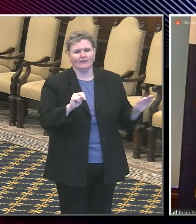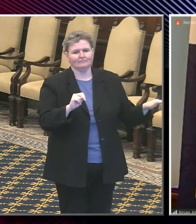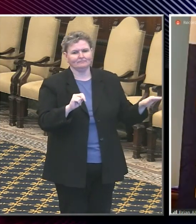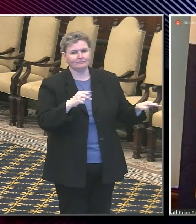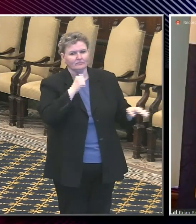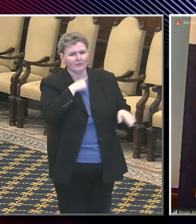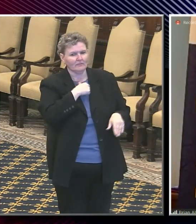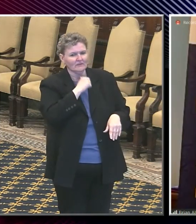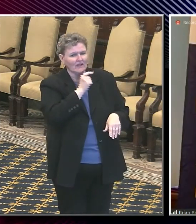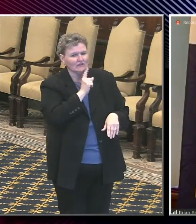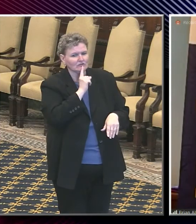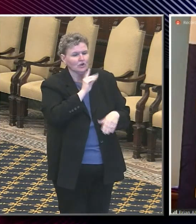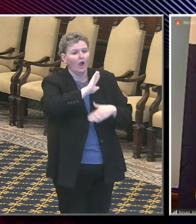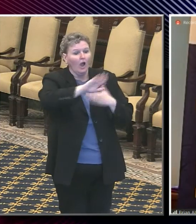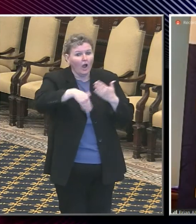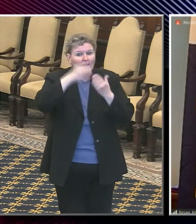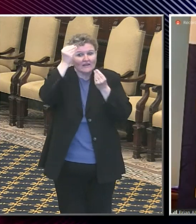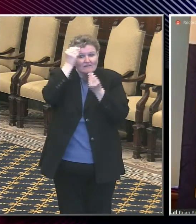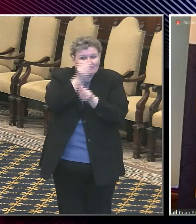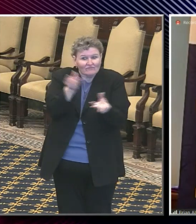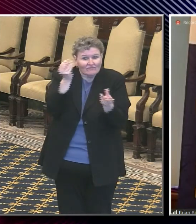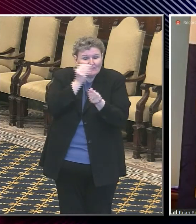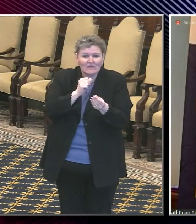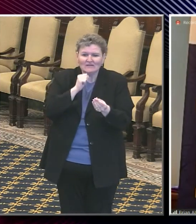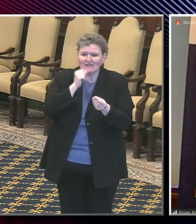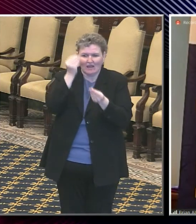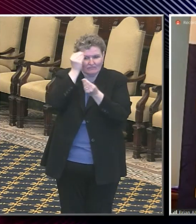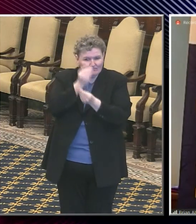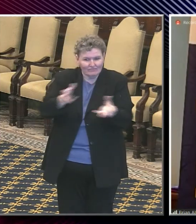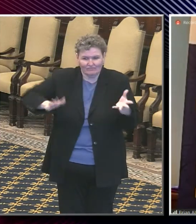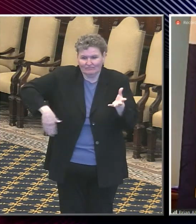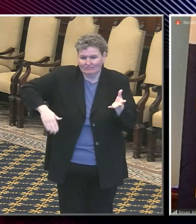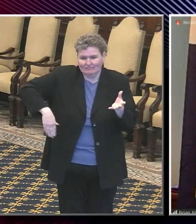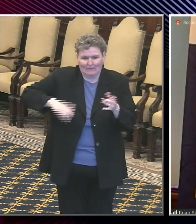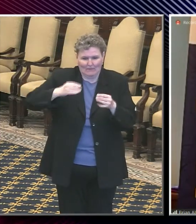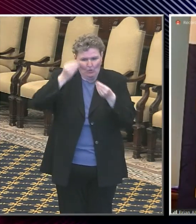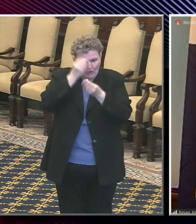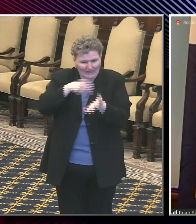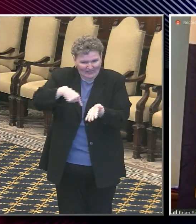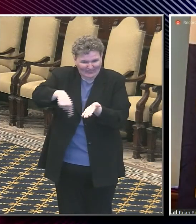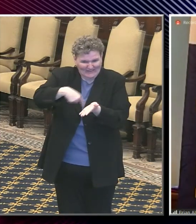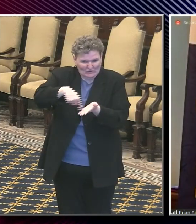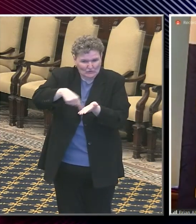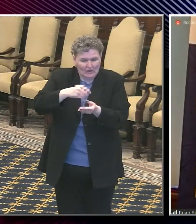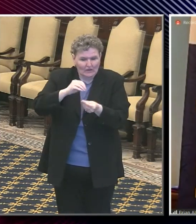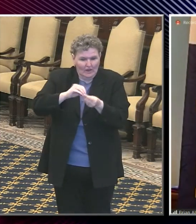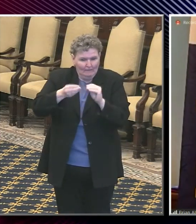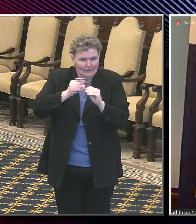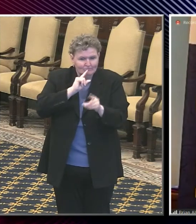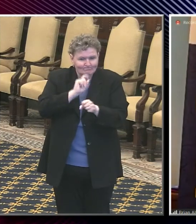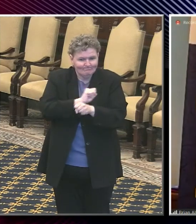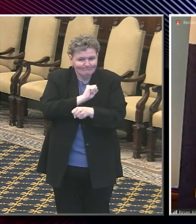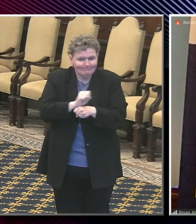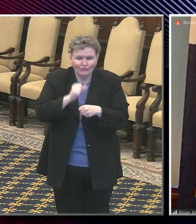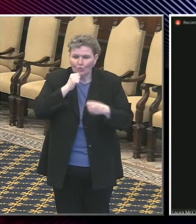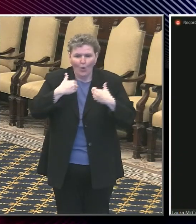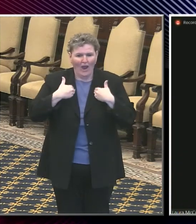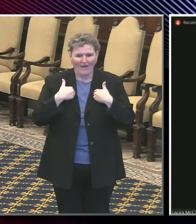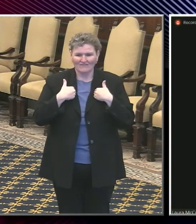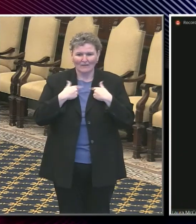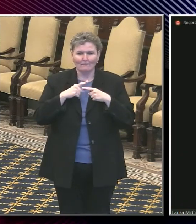still been difficult to find places to order them from? Do you think you've obtained enough at this point? Anything along those